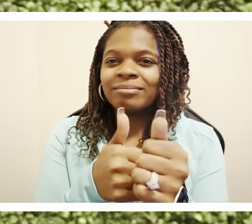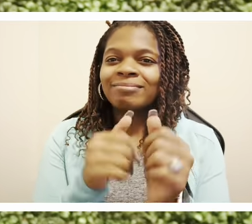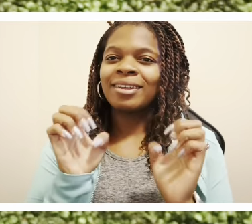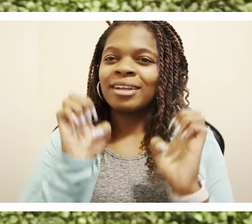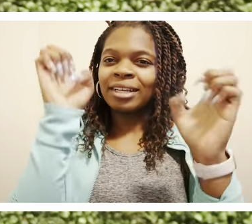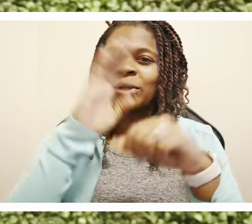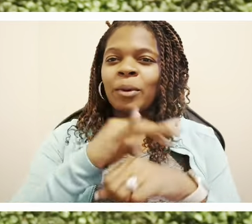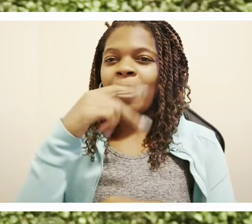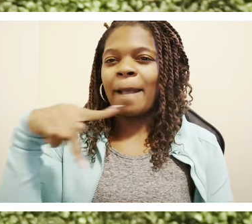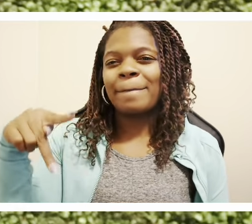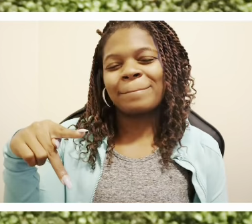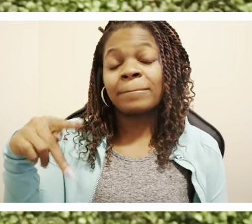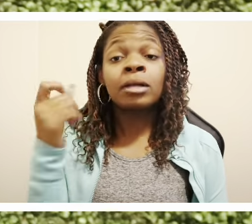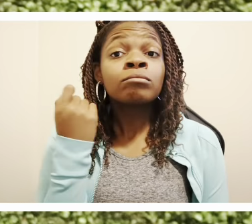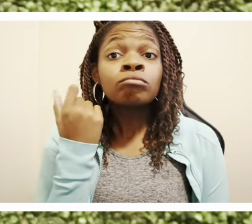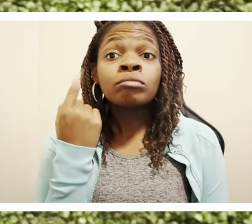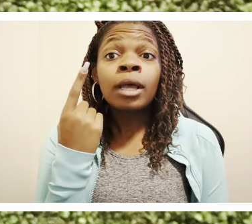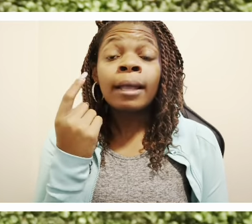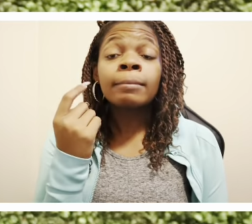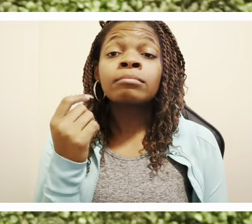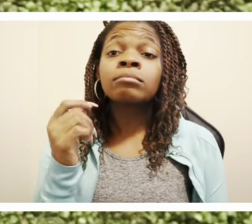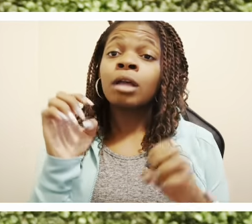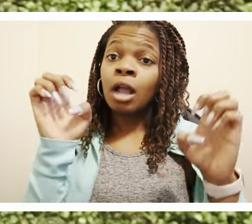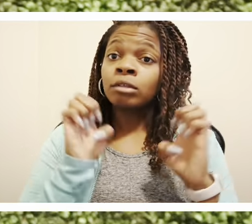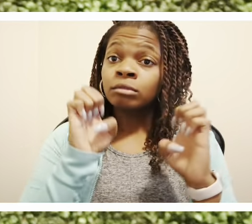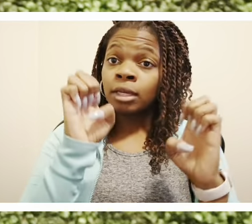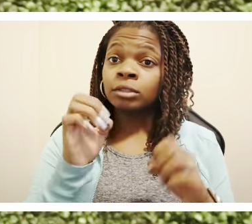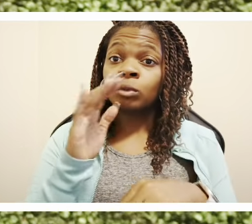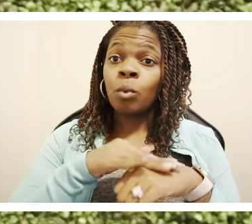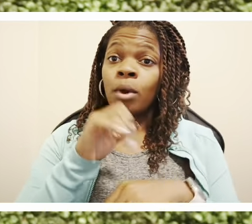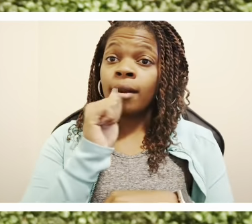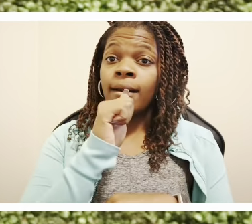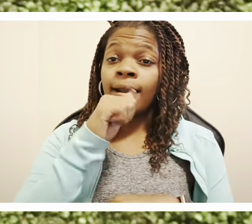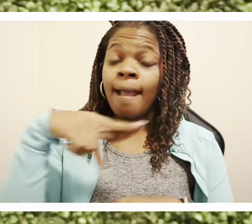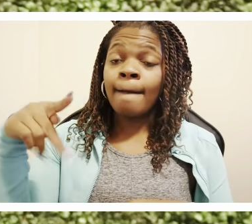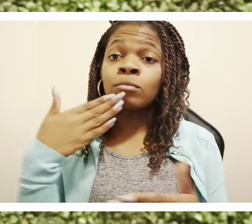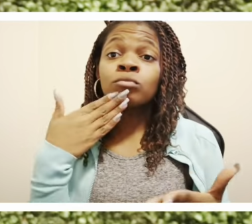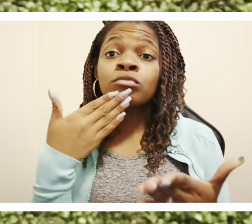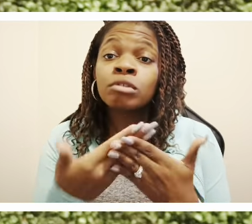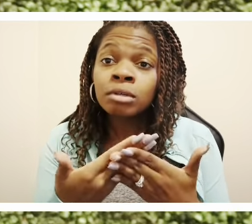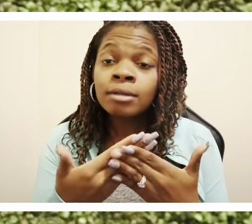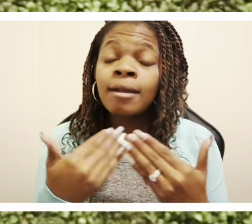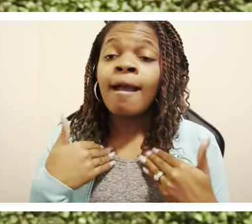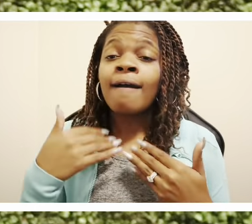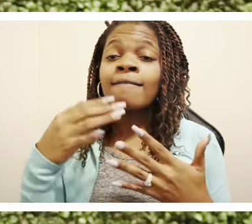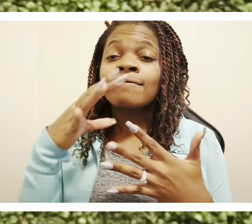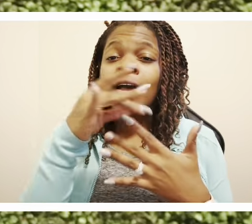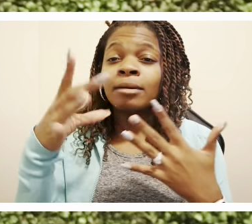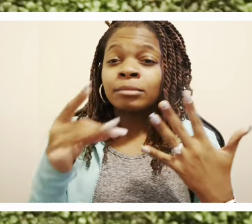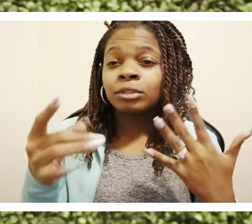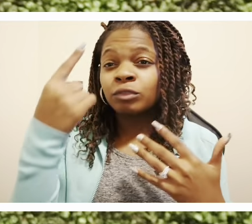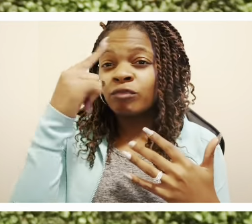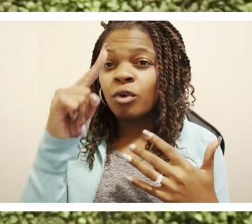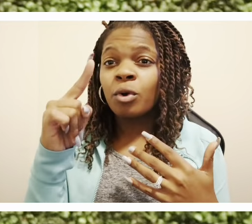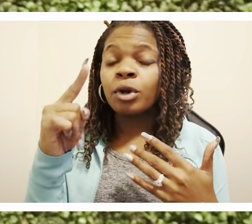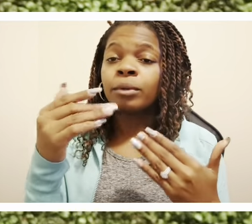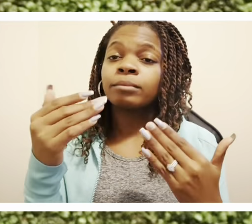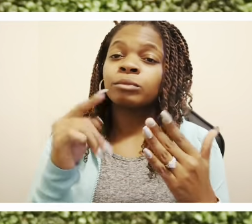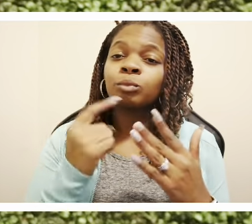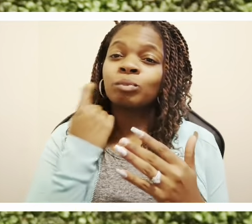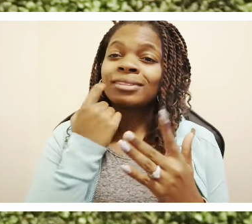have options for beginners, for the elderly, for pregnant women. It gives you a whole bunch of options.